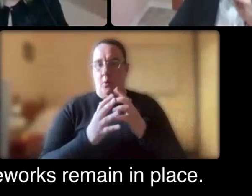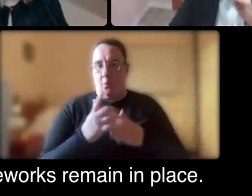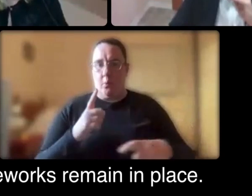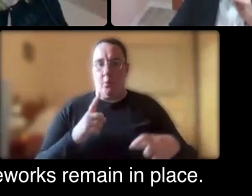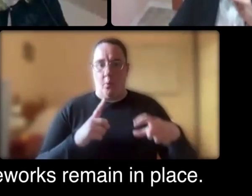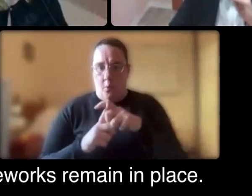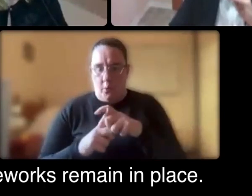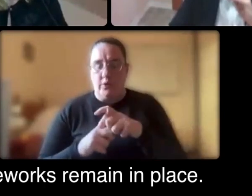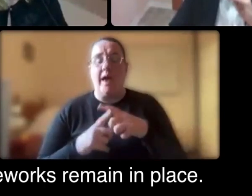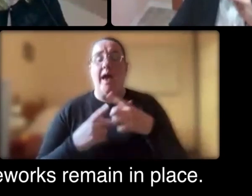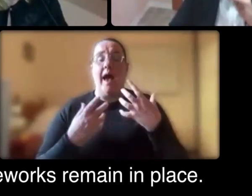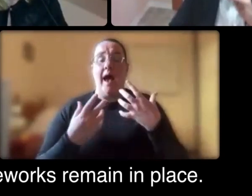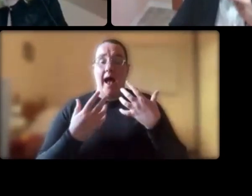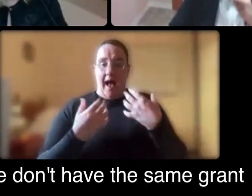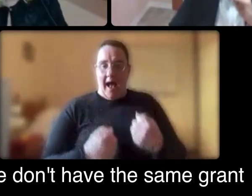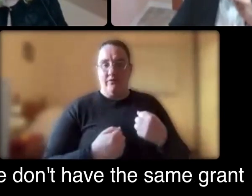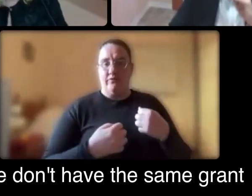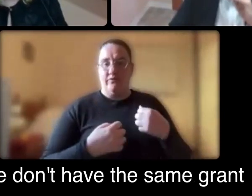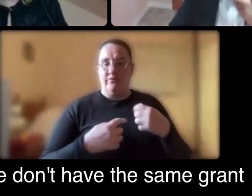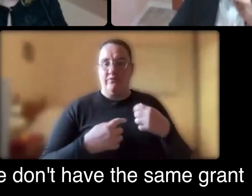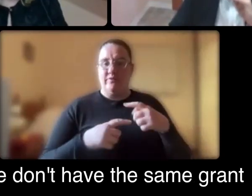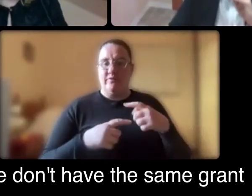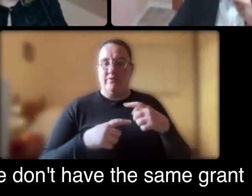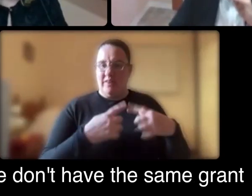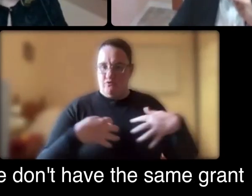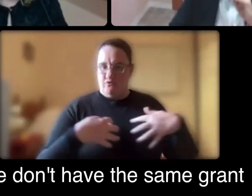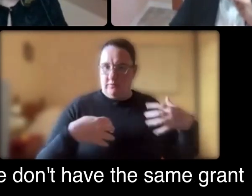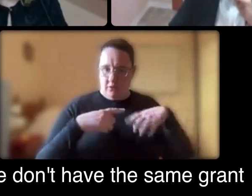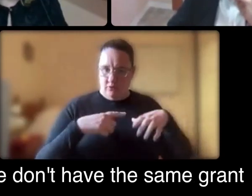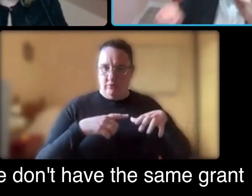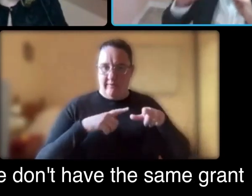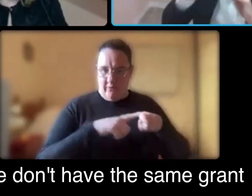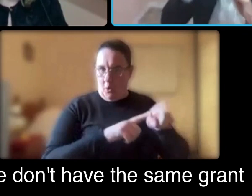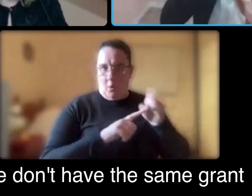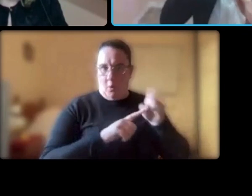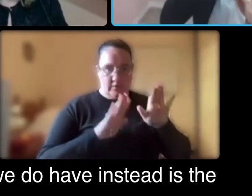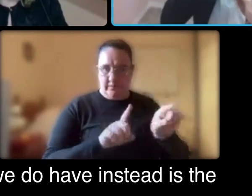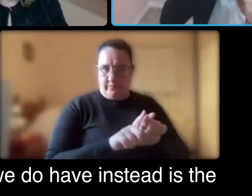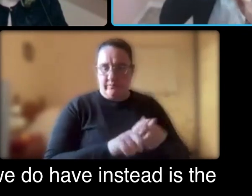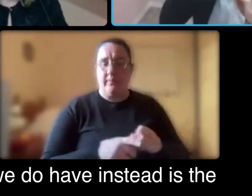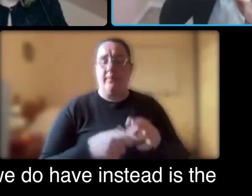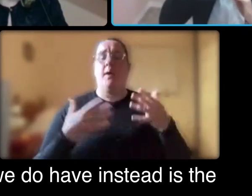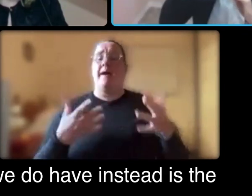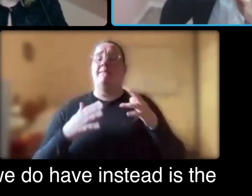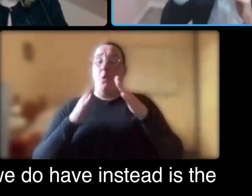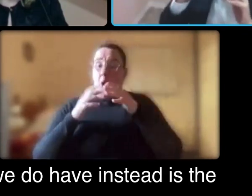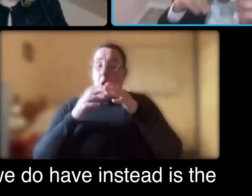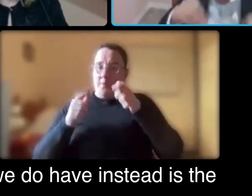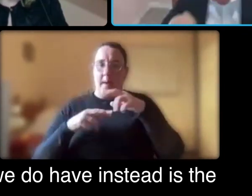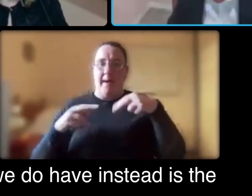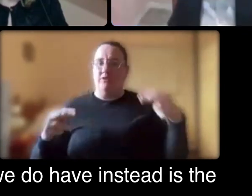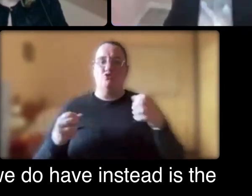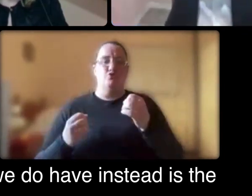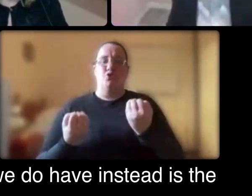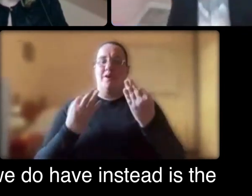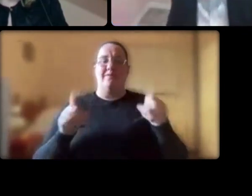frameworks remain in place. In home care packages, as we don't have the same grant reporting framework, what we do